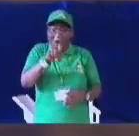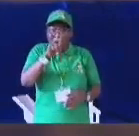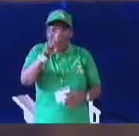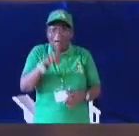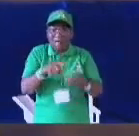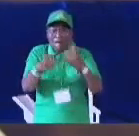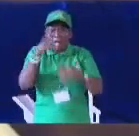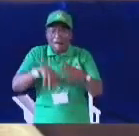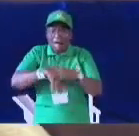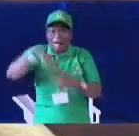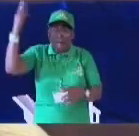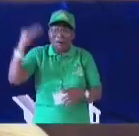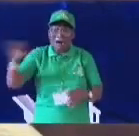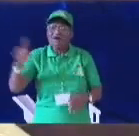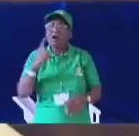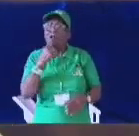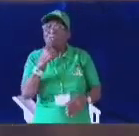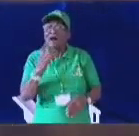came out of her mouth.